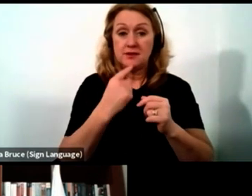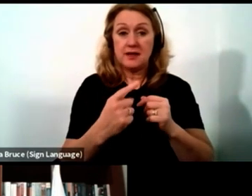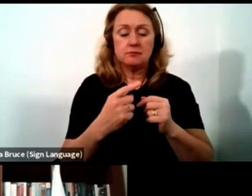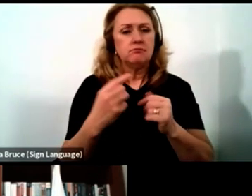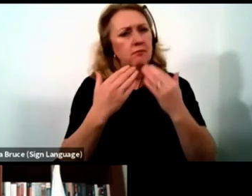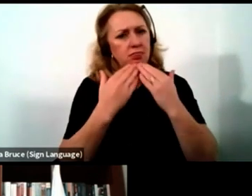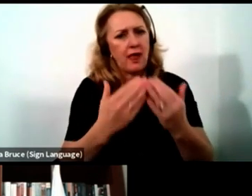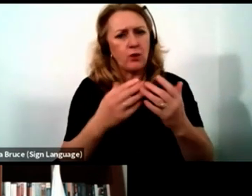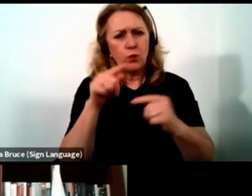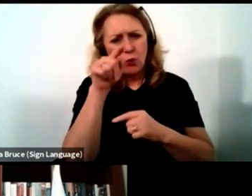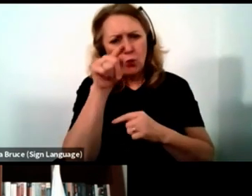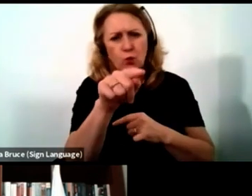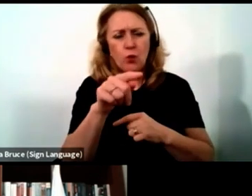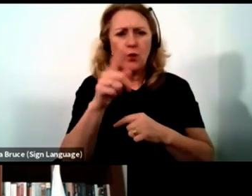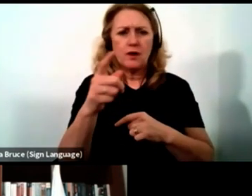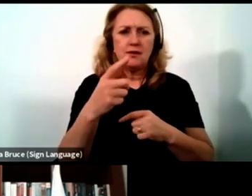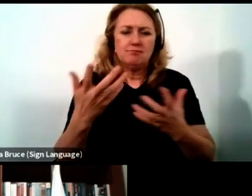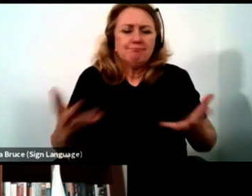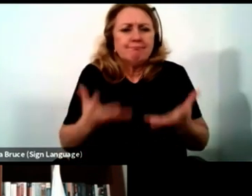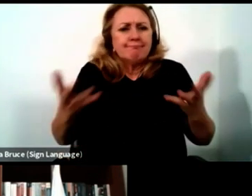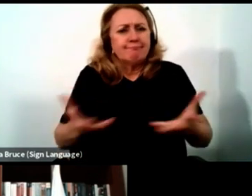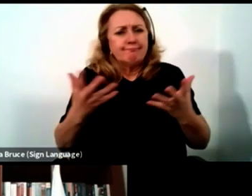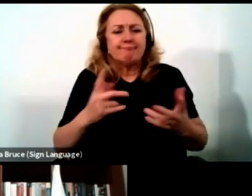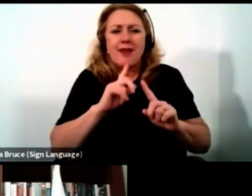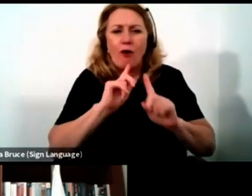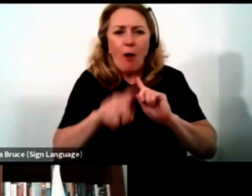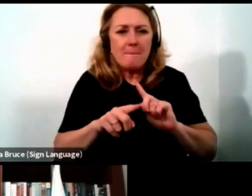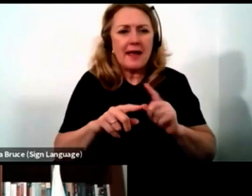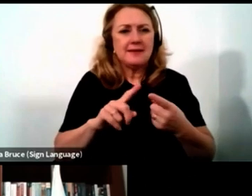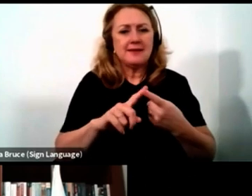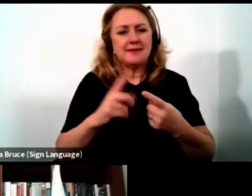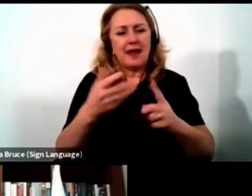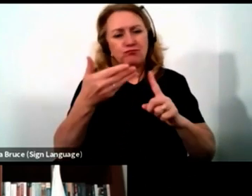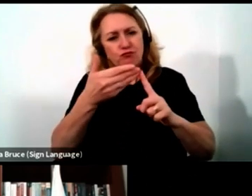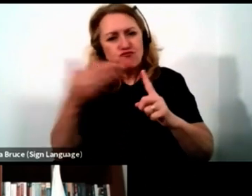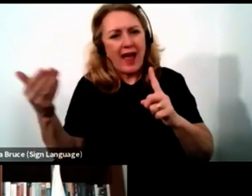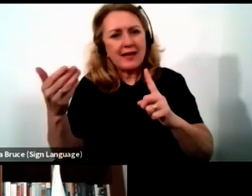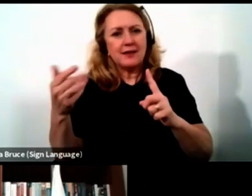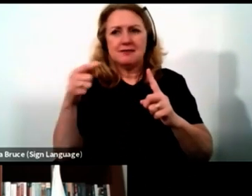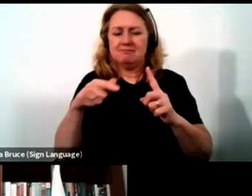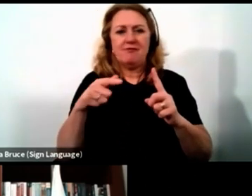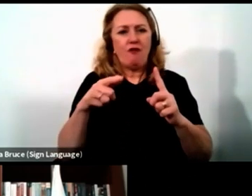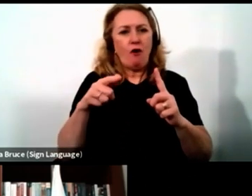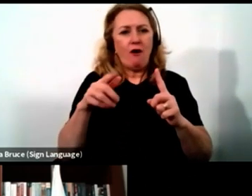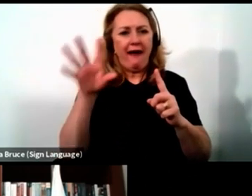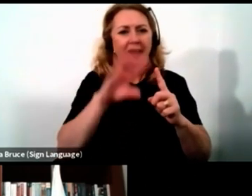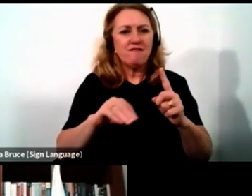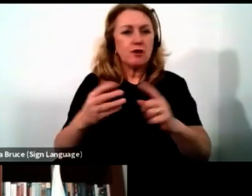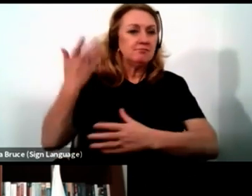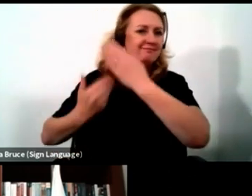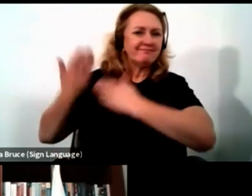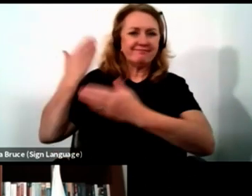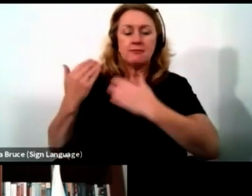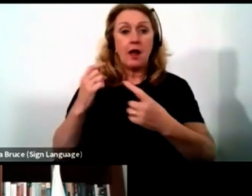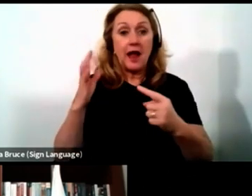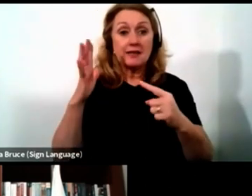is thanking you for your uplifting comments and your recognition of African history and the